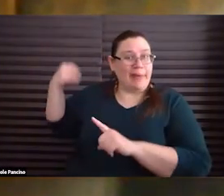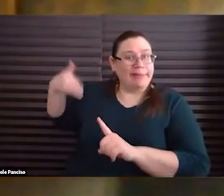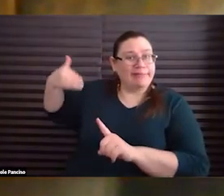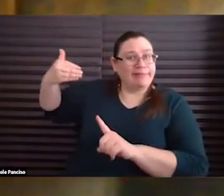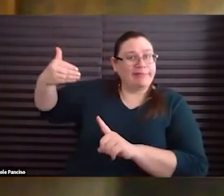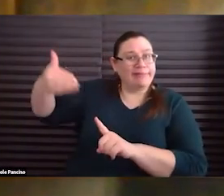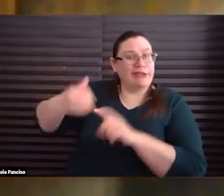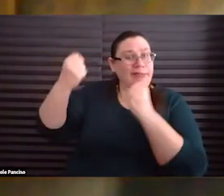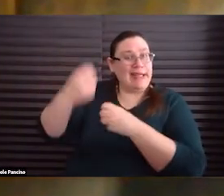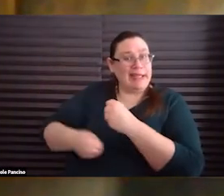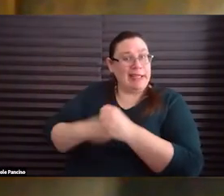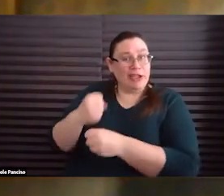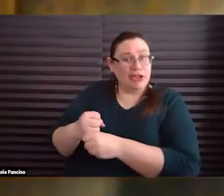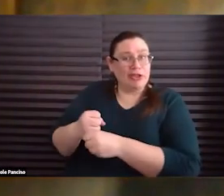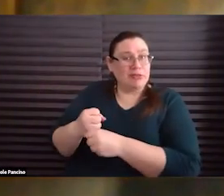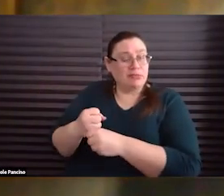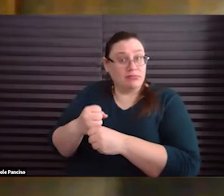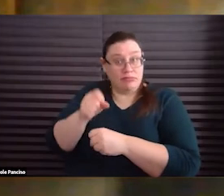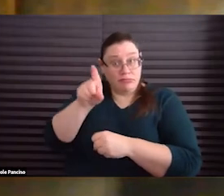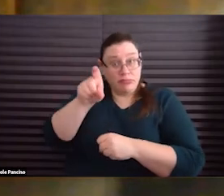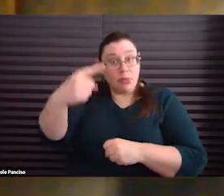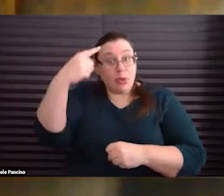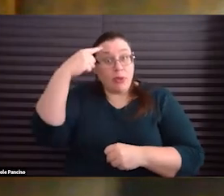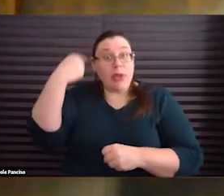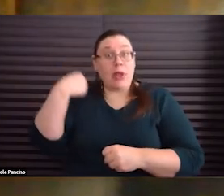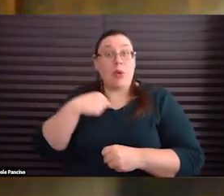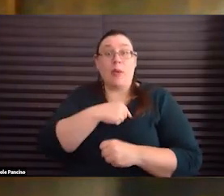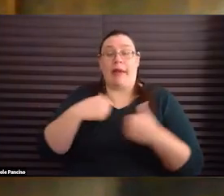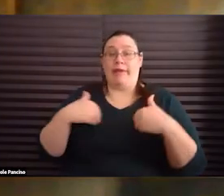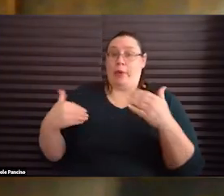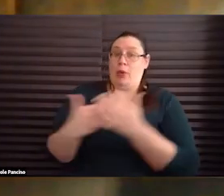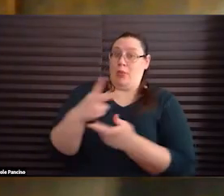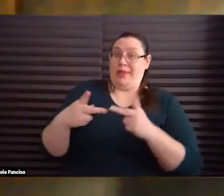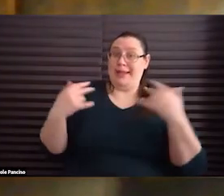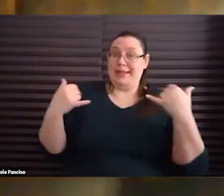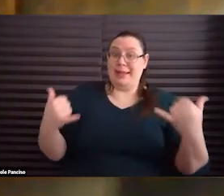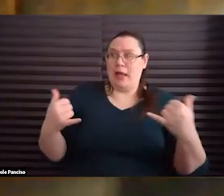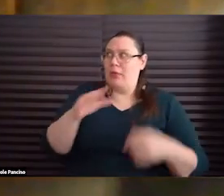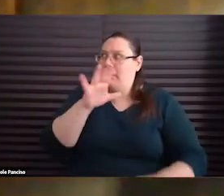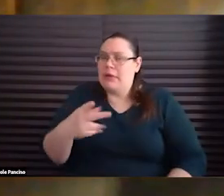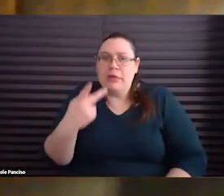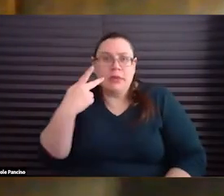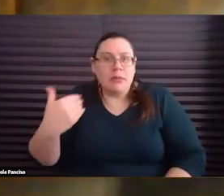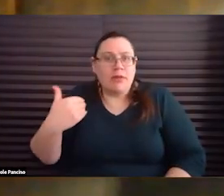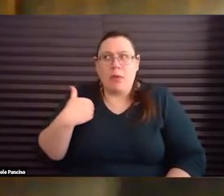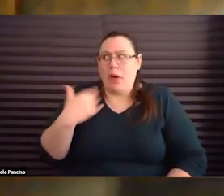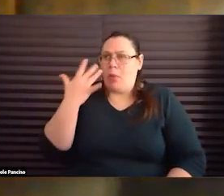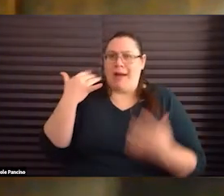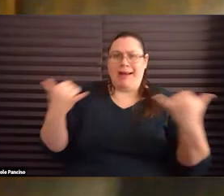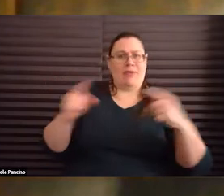years. Do you think we are in a new place, that this is unprecedented? And what makes this different, if you